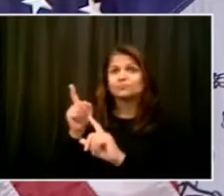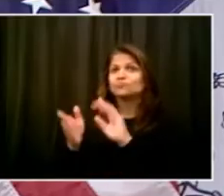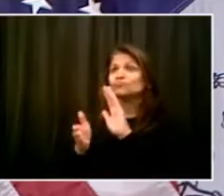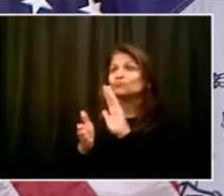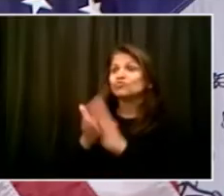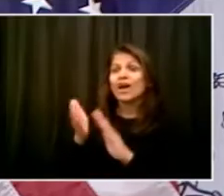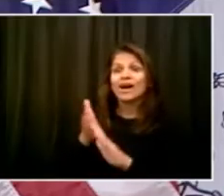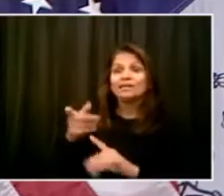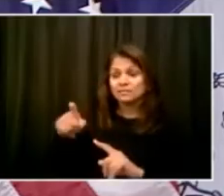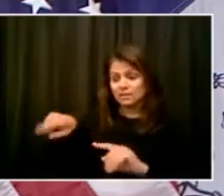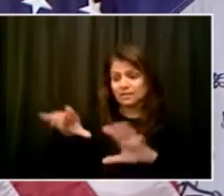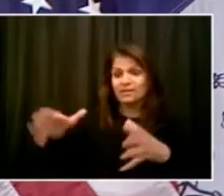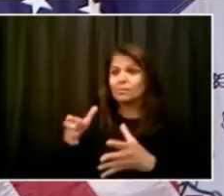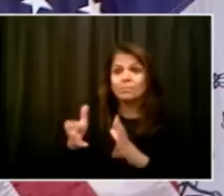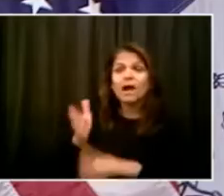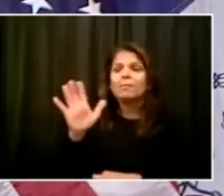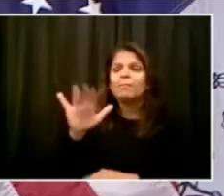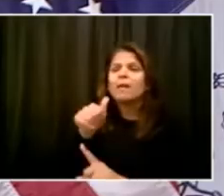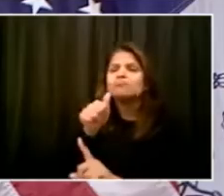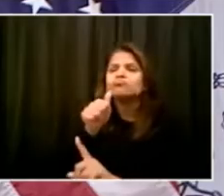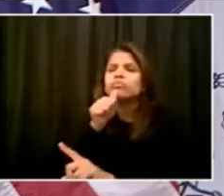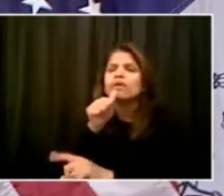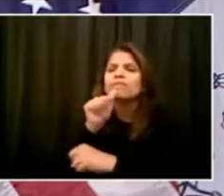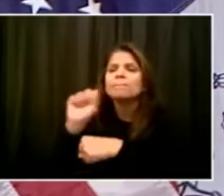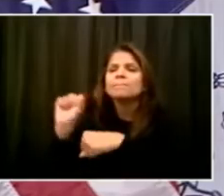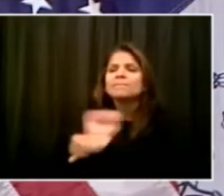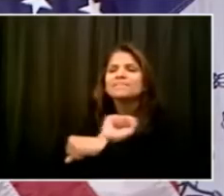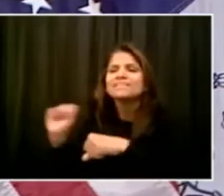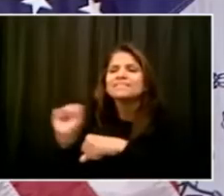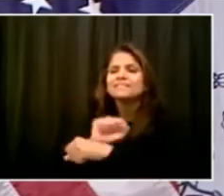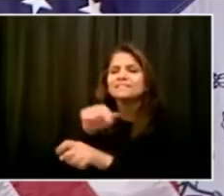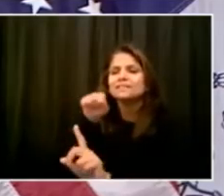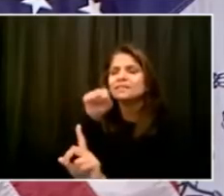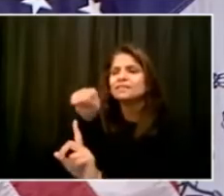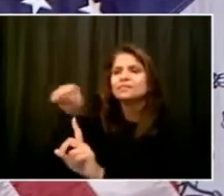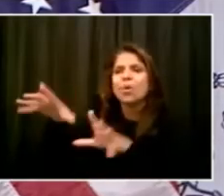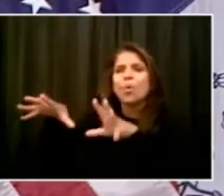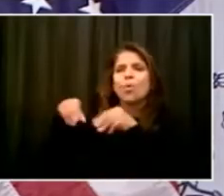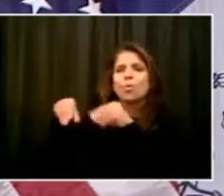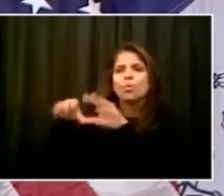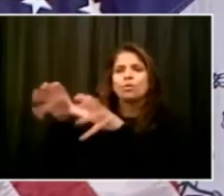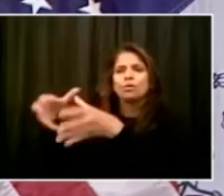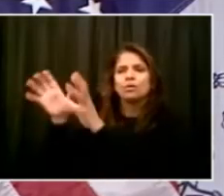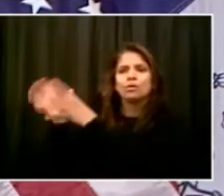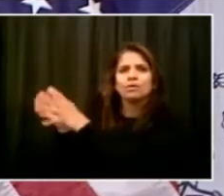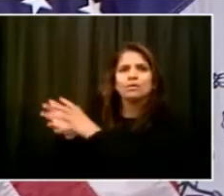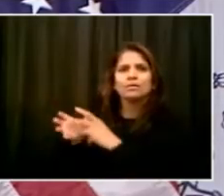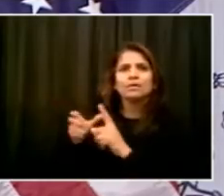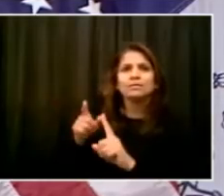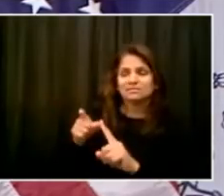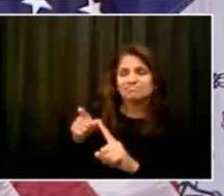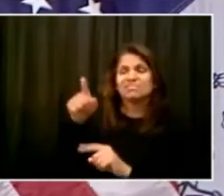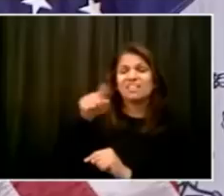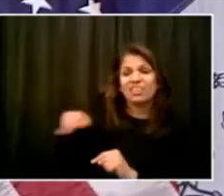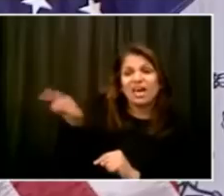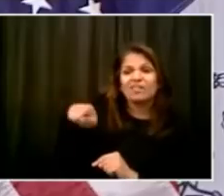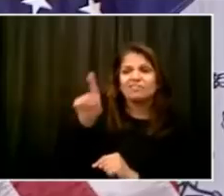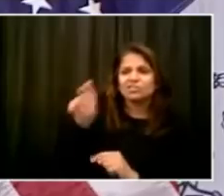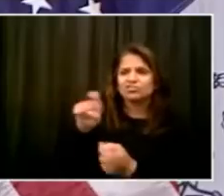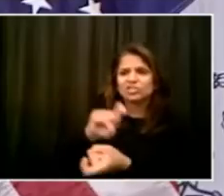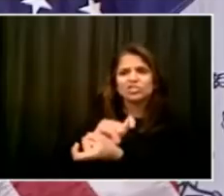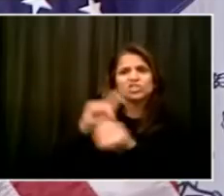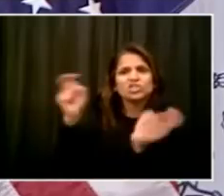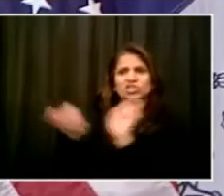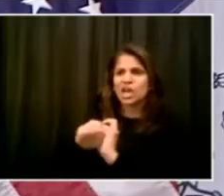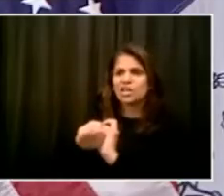I'm not saying there aren't good nursing homes, but I am saying we've seen really uneven realities in